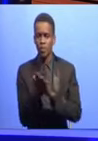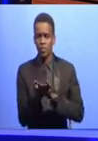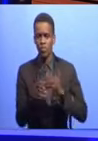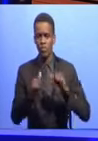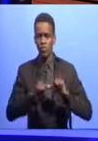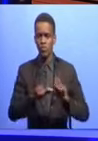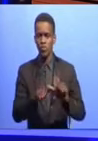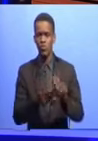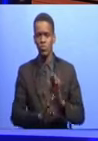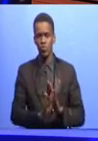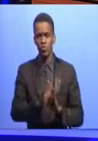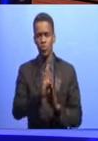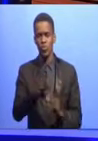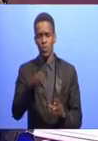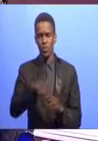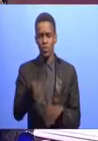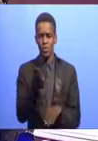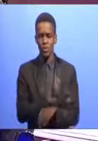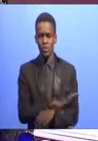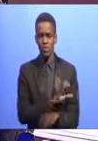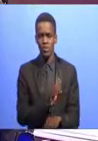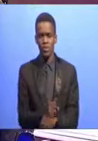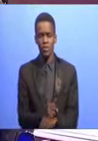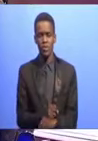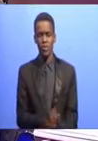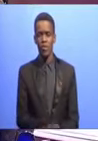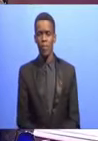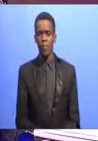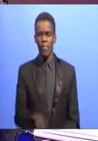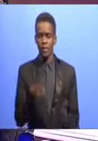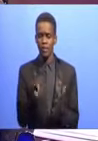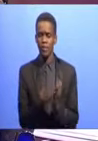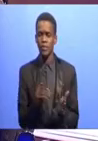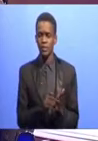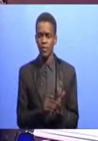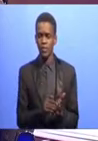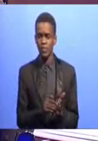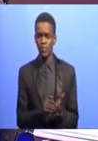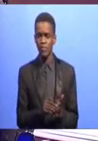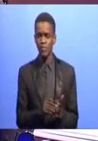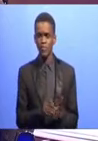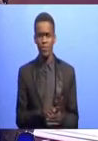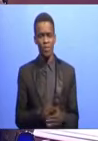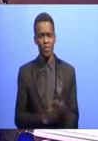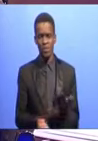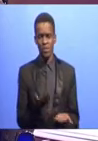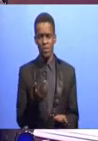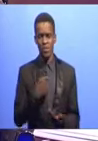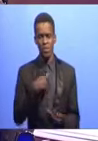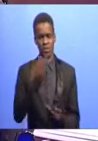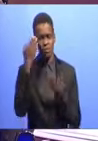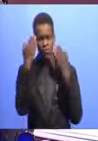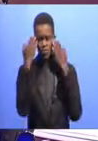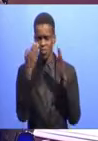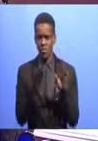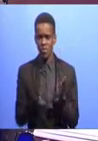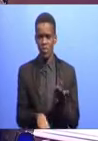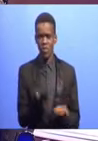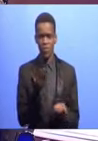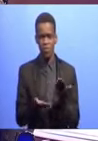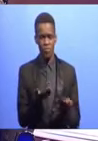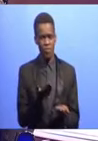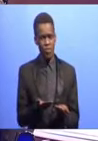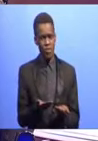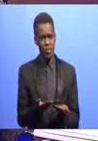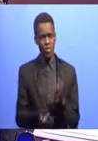bone bagwebi le ba bangwe ya la ka go harologana ga bone. Ga ke itse gore lona megopolo ga le ka nna le seabe sa go latlhela gore puso